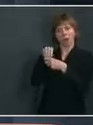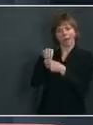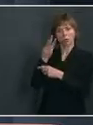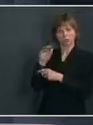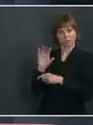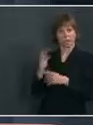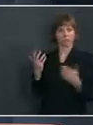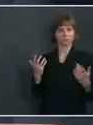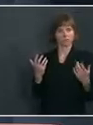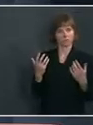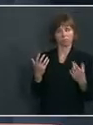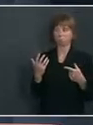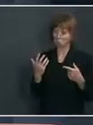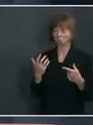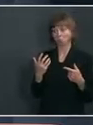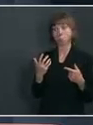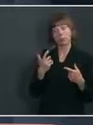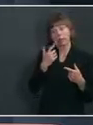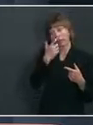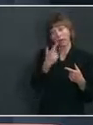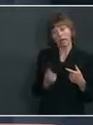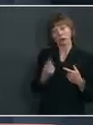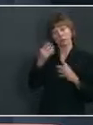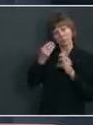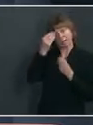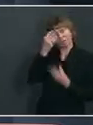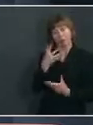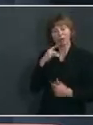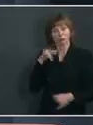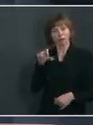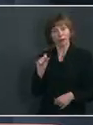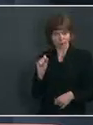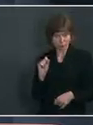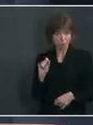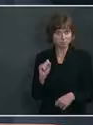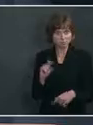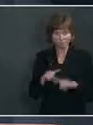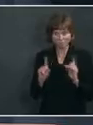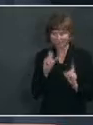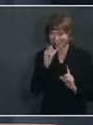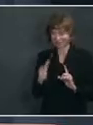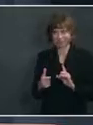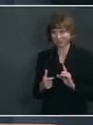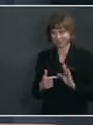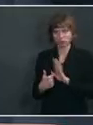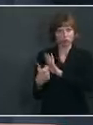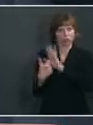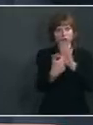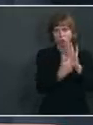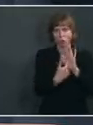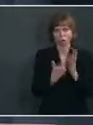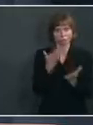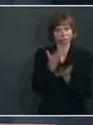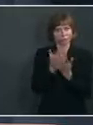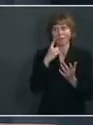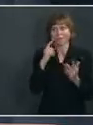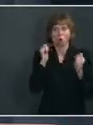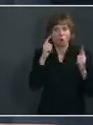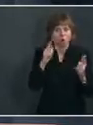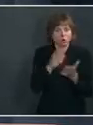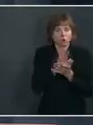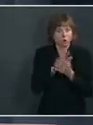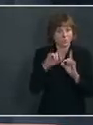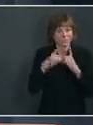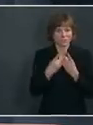Important, interesting data, no doubt, but that is not reflective of every school district and community in